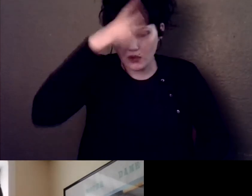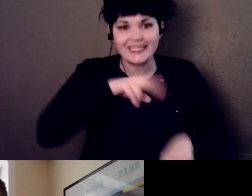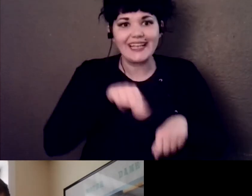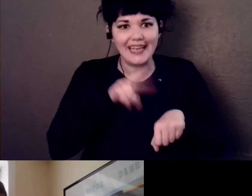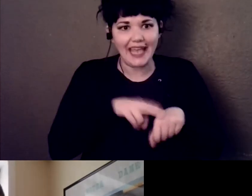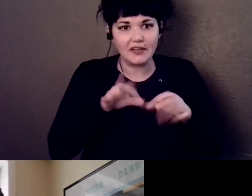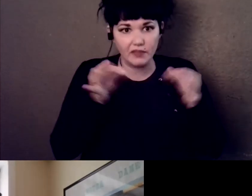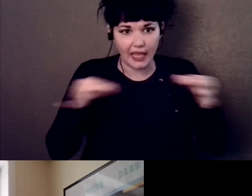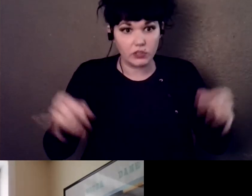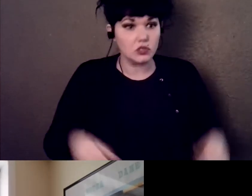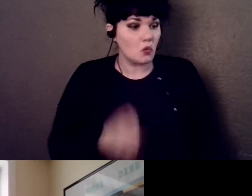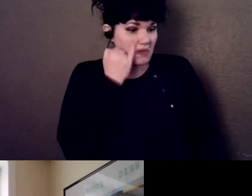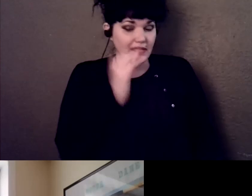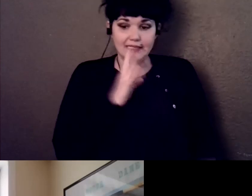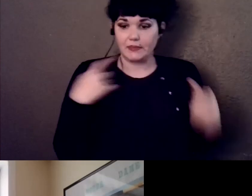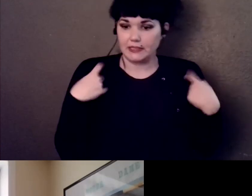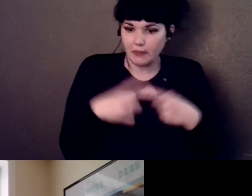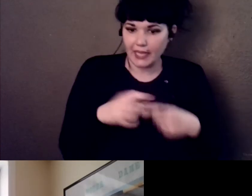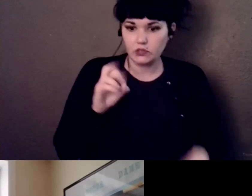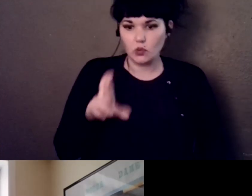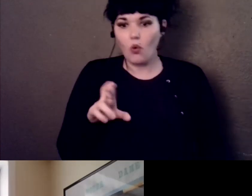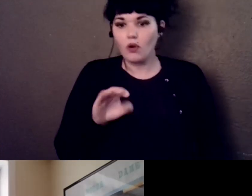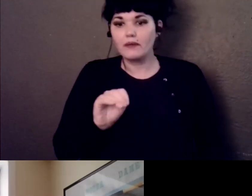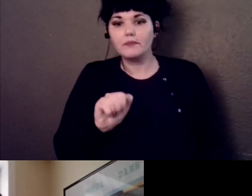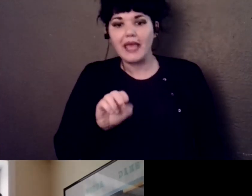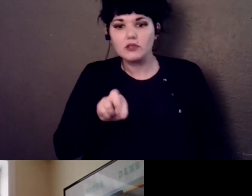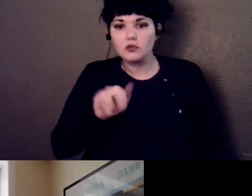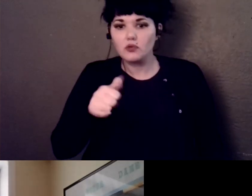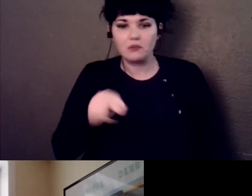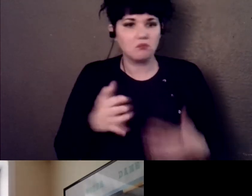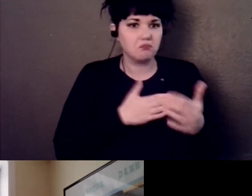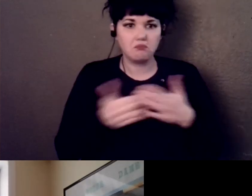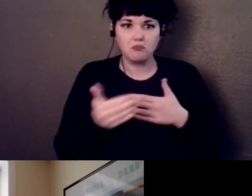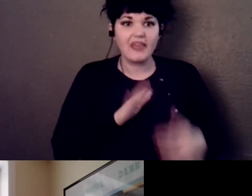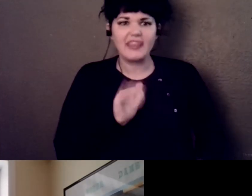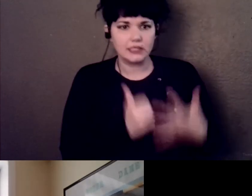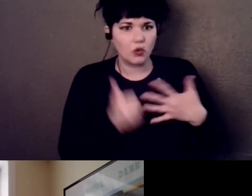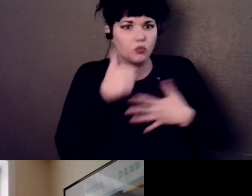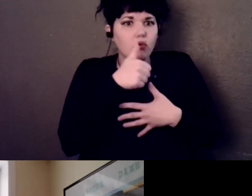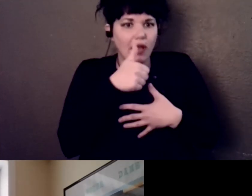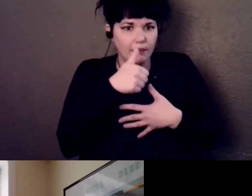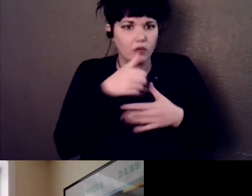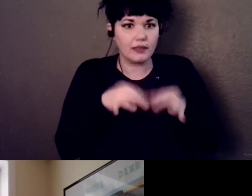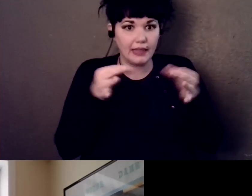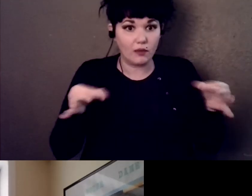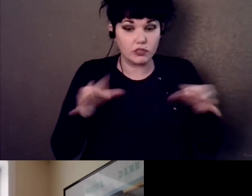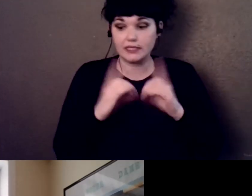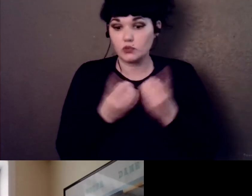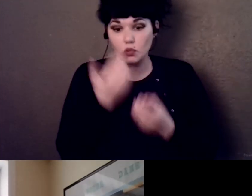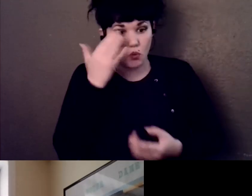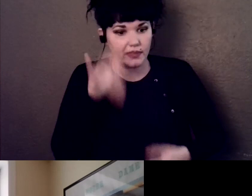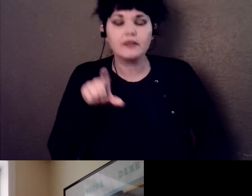speak Spanish or if they speak Mandarin or whatever it is, if that's their primary language and the district knows about it, they should be